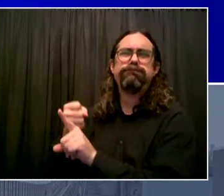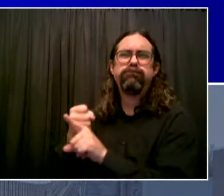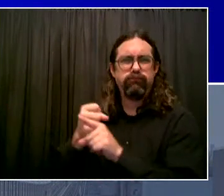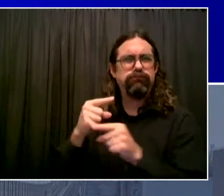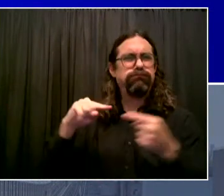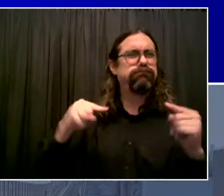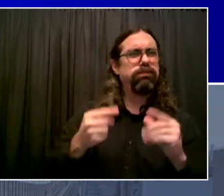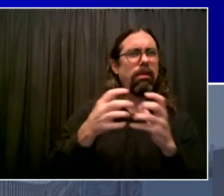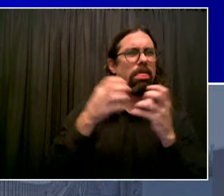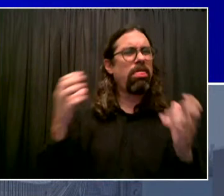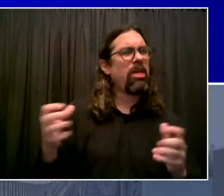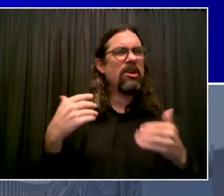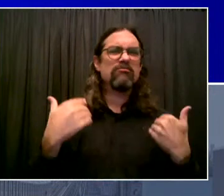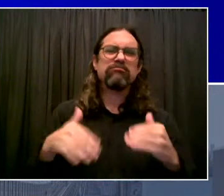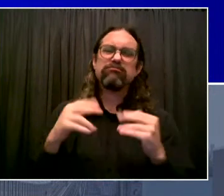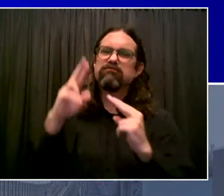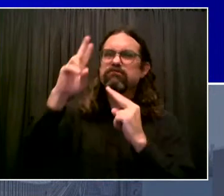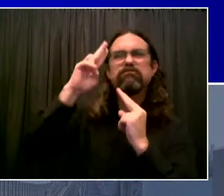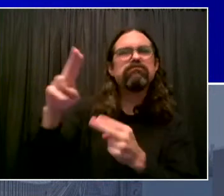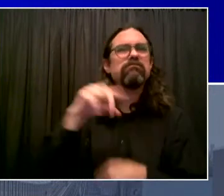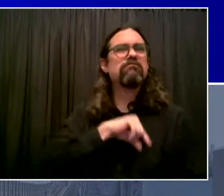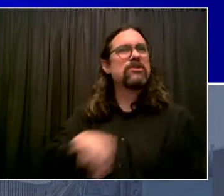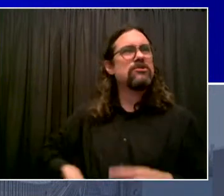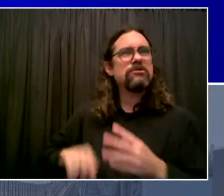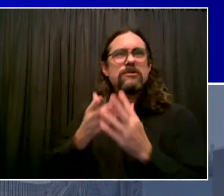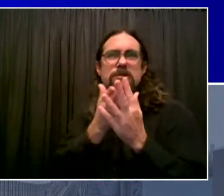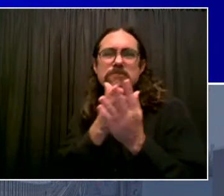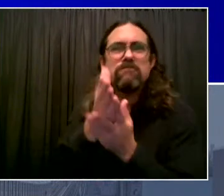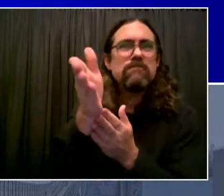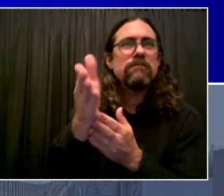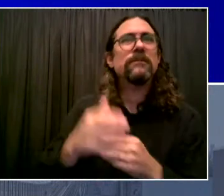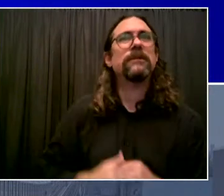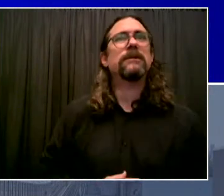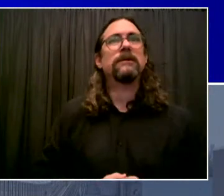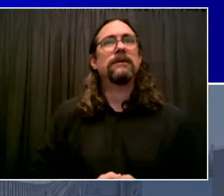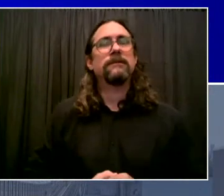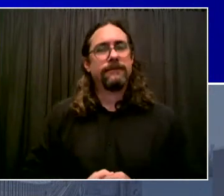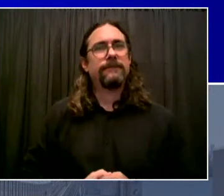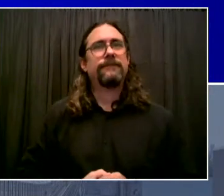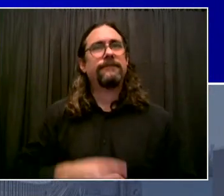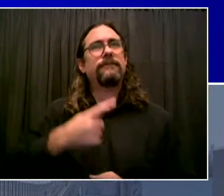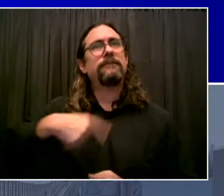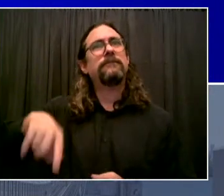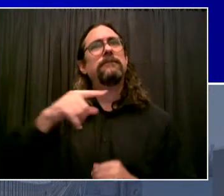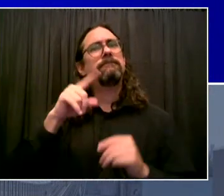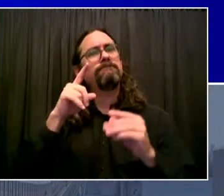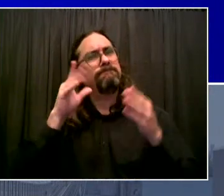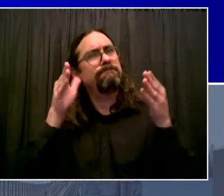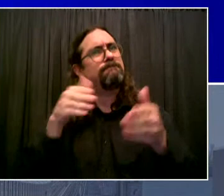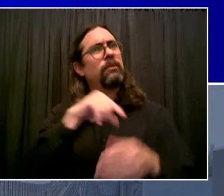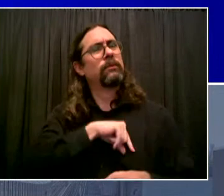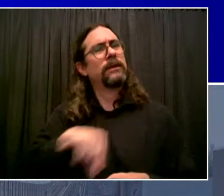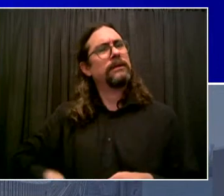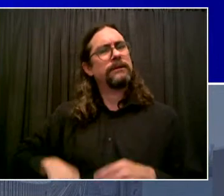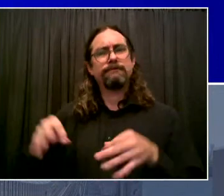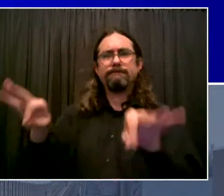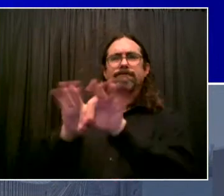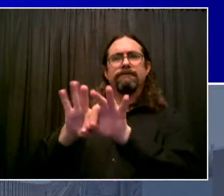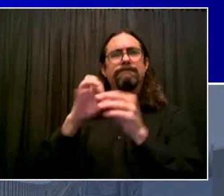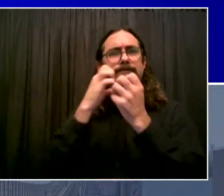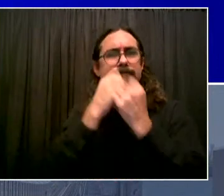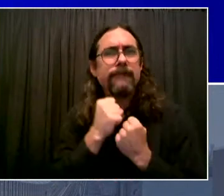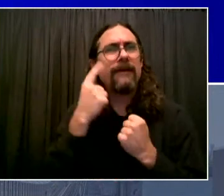crucial to the future of Queens, and you'll see the spirit and the energy of the people of Queens that are helping the city move forward. No